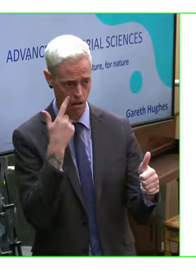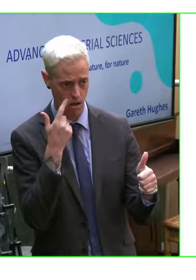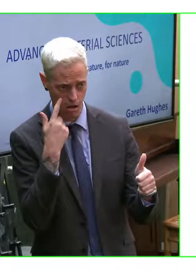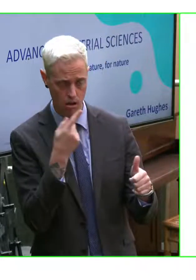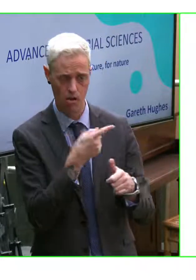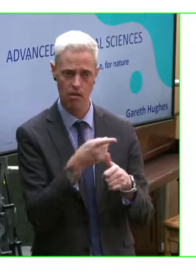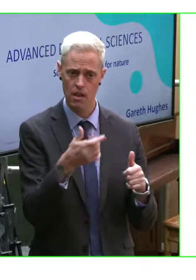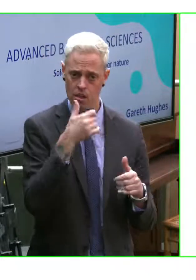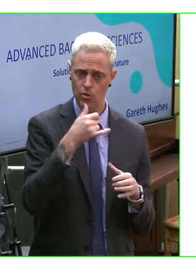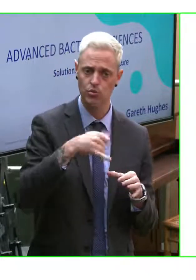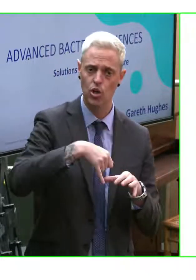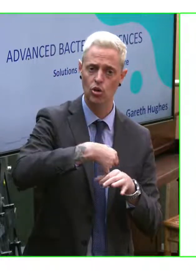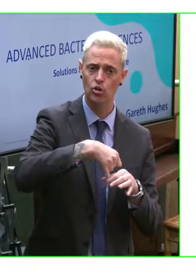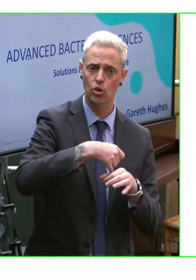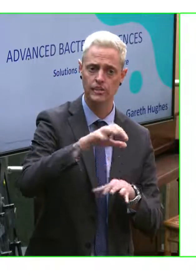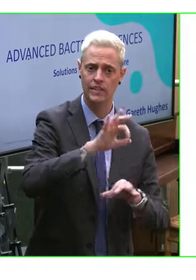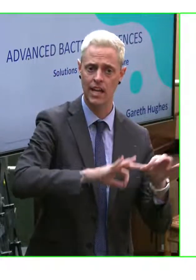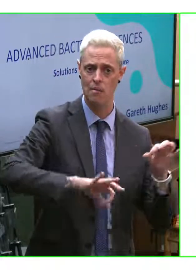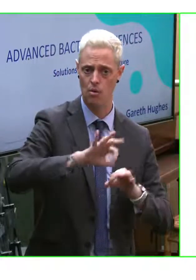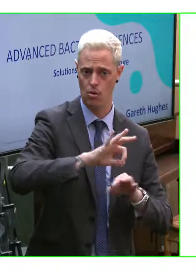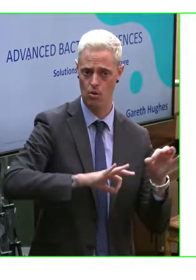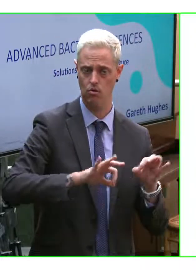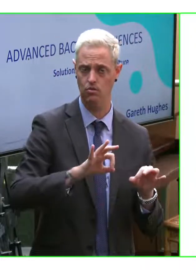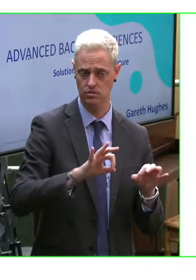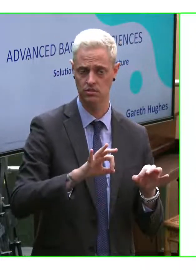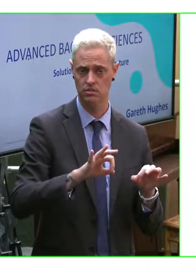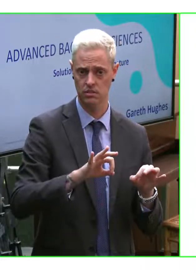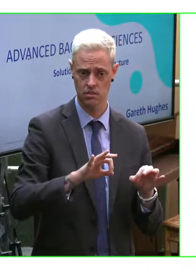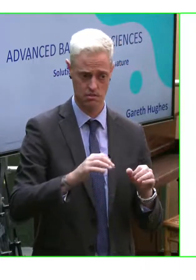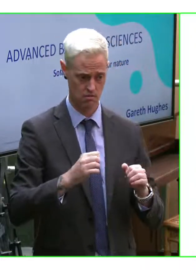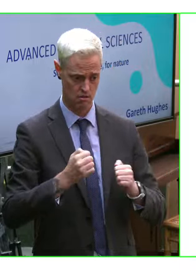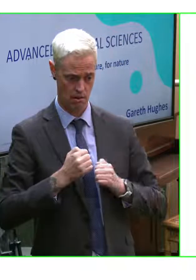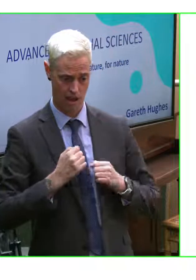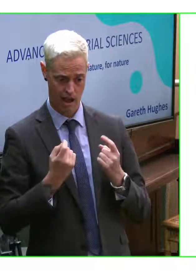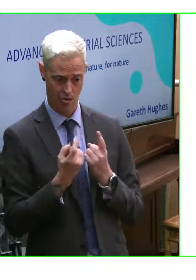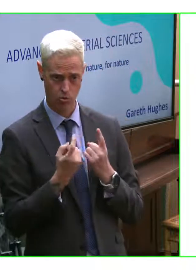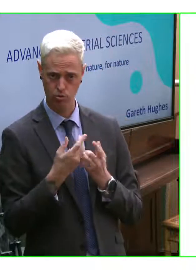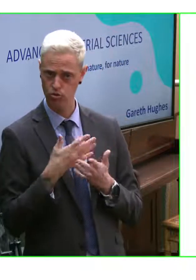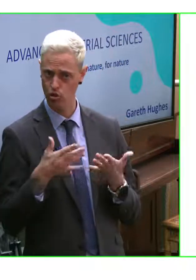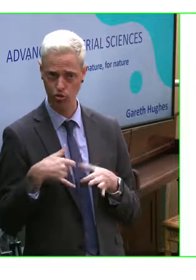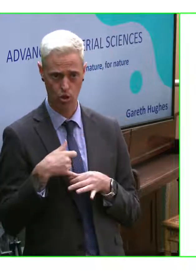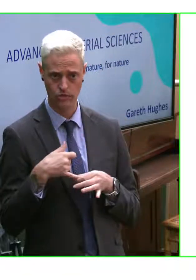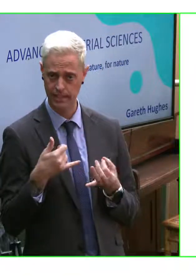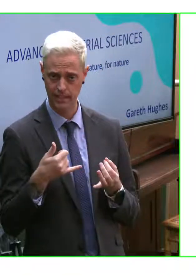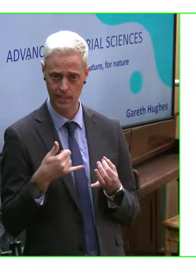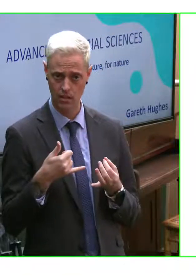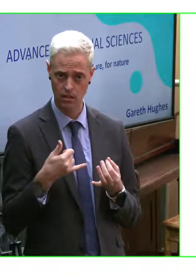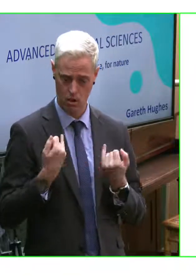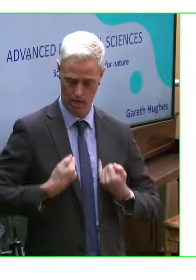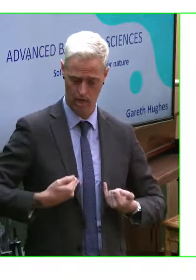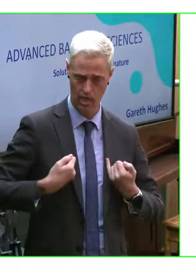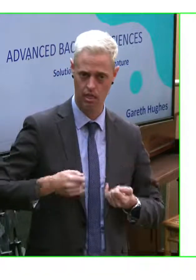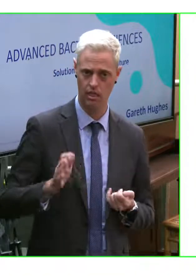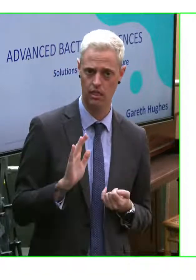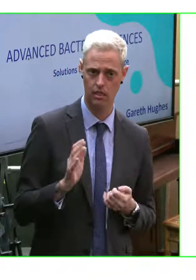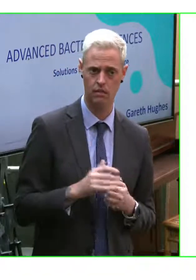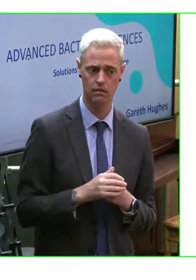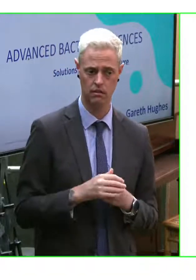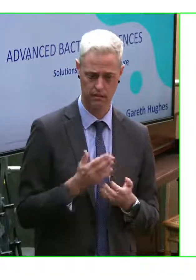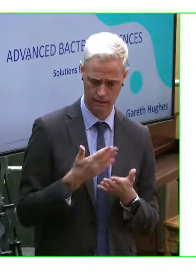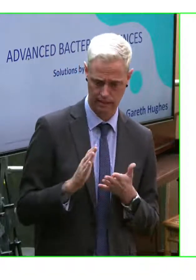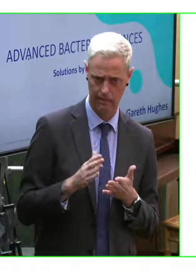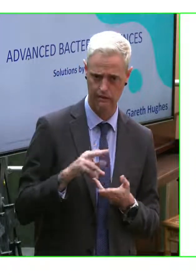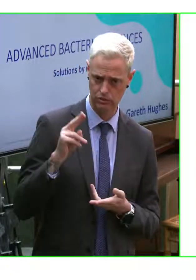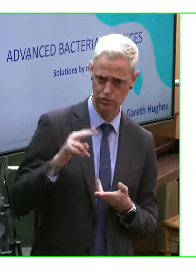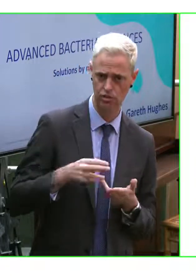using toxic chemicals. Our products are non-toxic, non-pathogenic, they're clean, they're